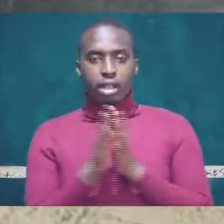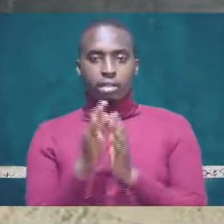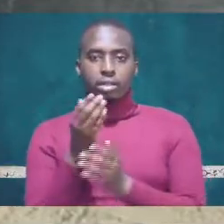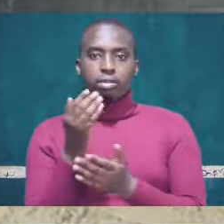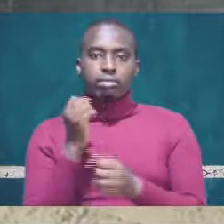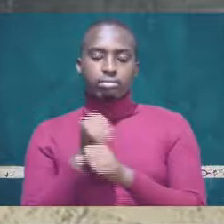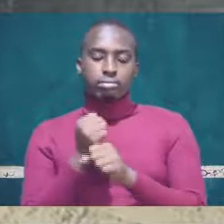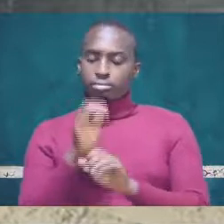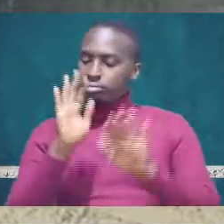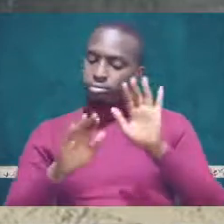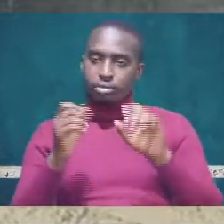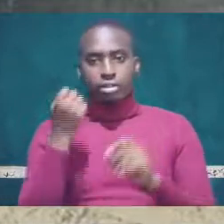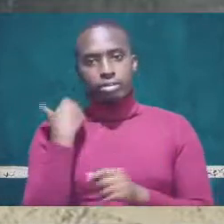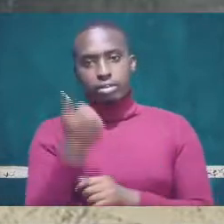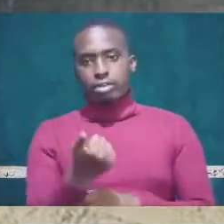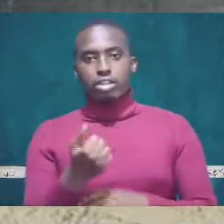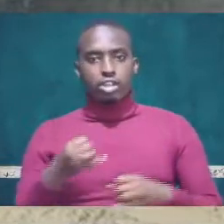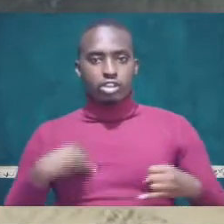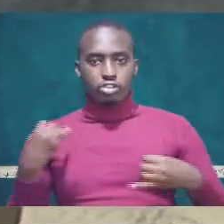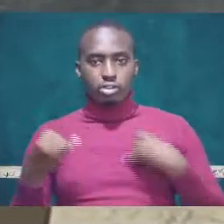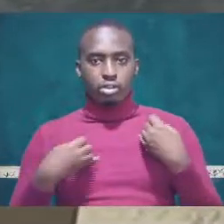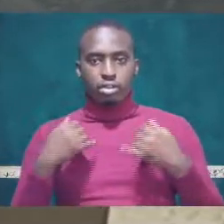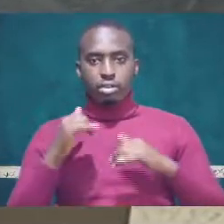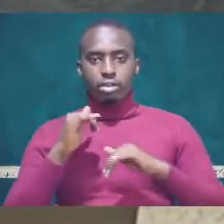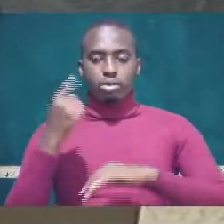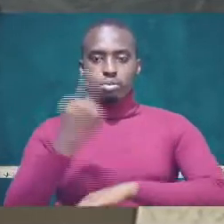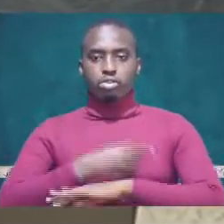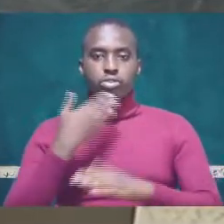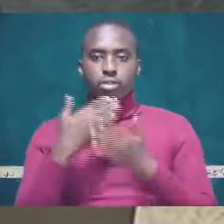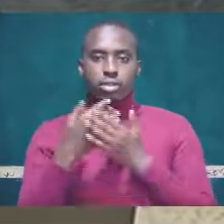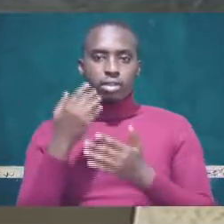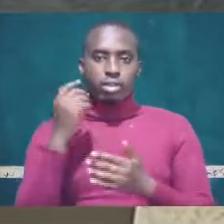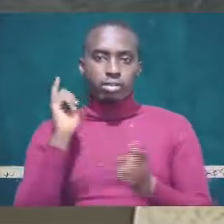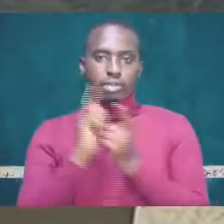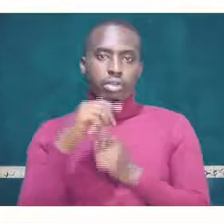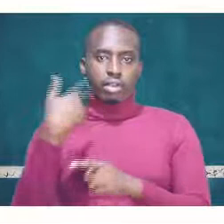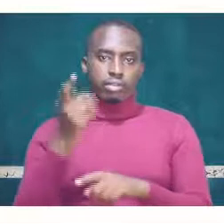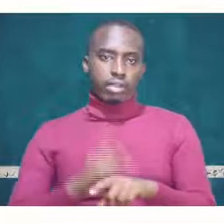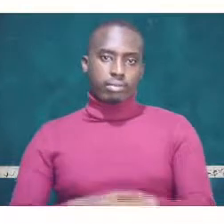active participation and listening. Enjoy the rest of the day. See you next time.